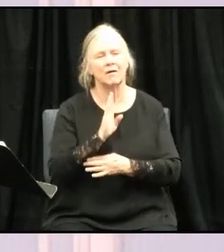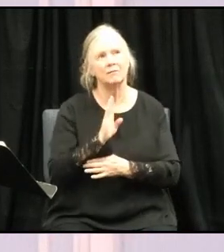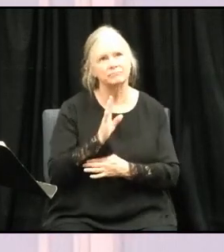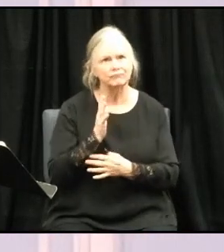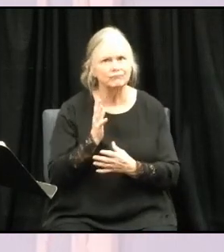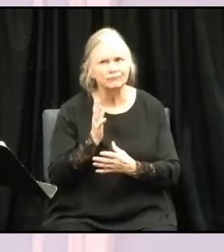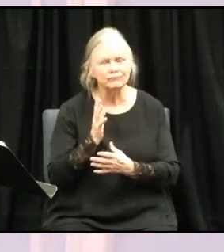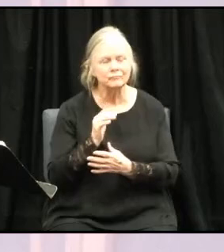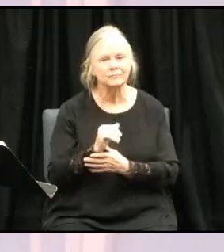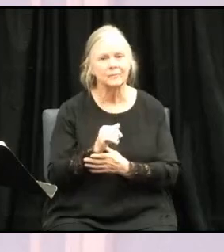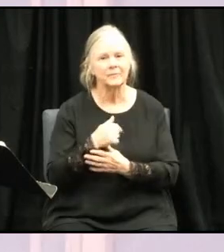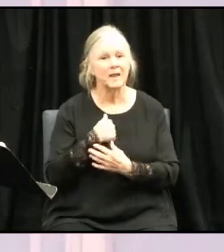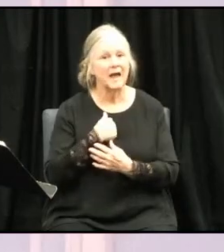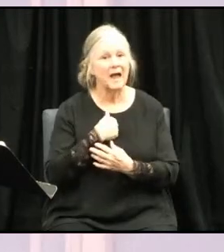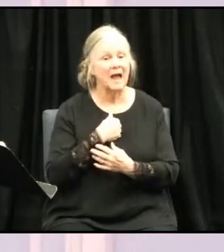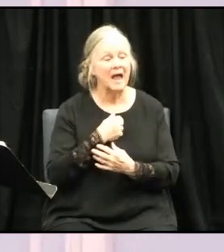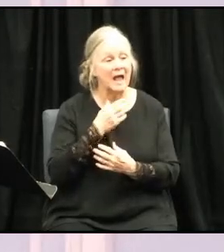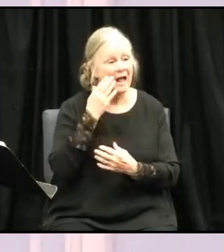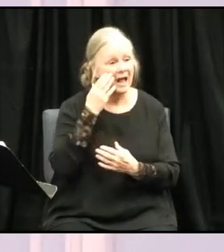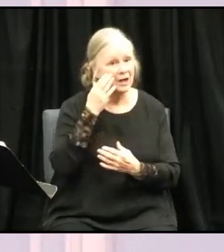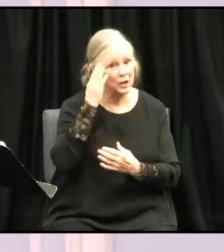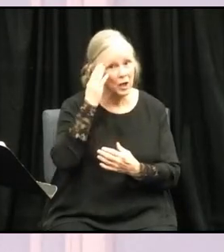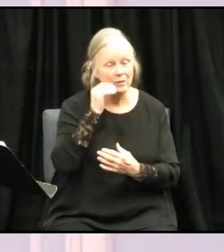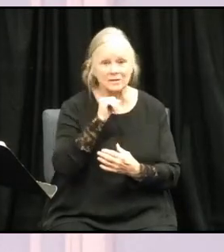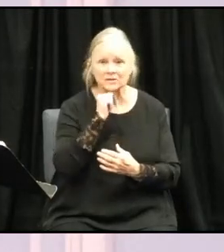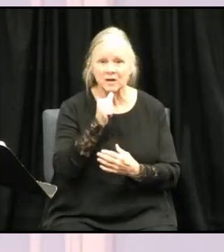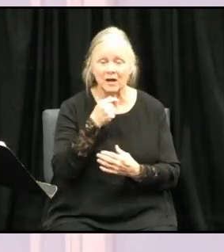I would say, can't be just me. I know it's not just me.